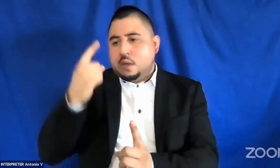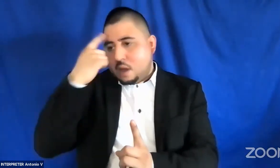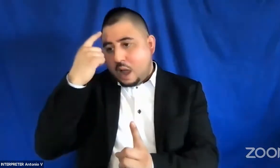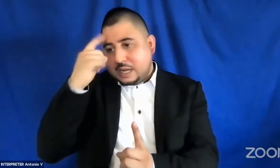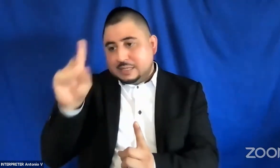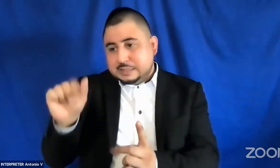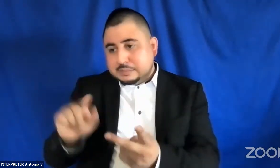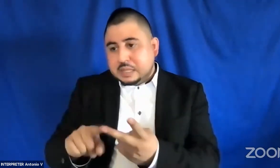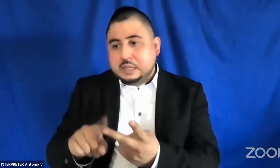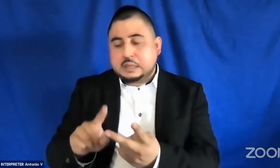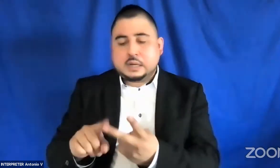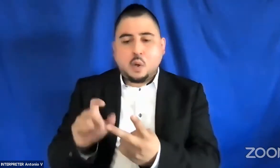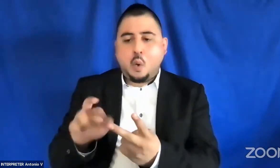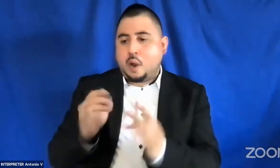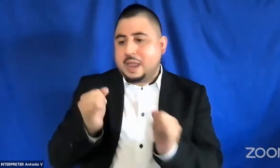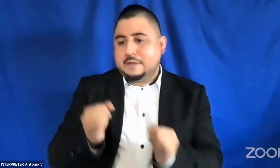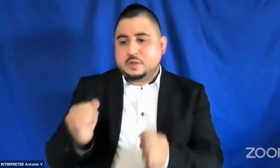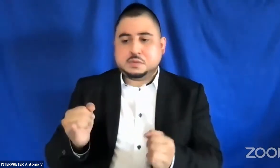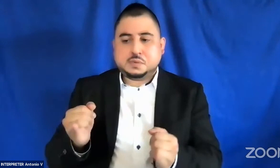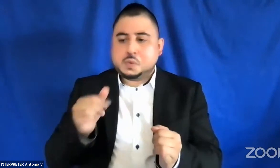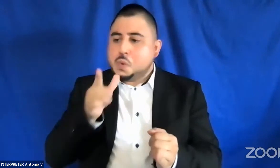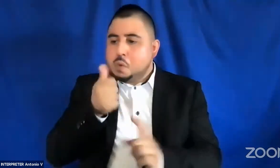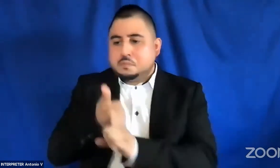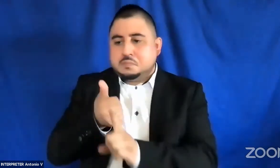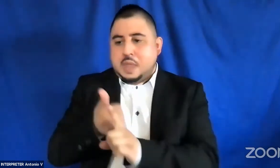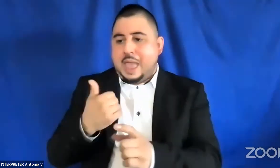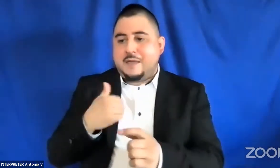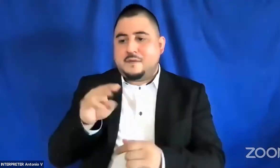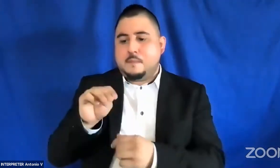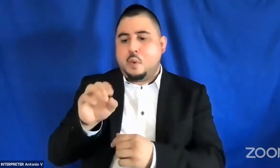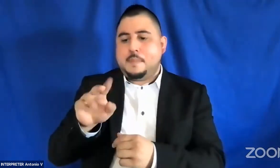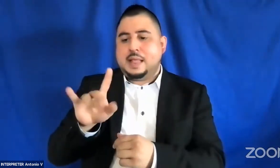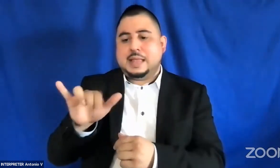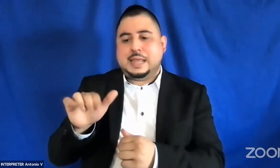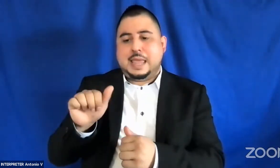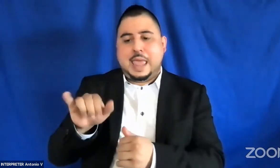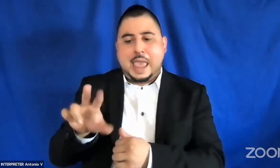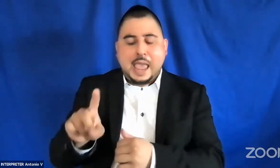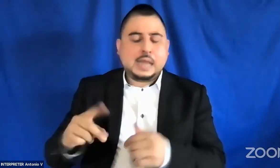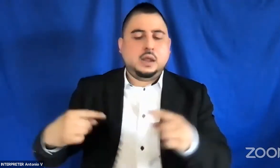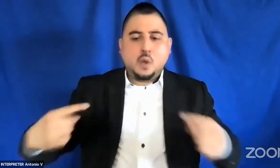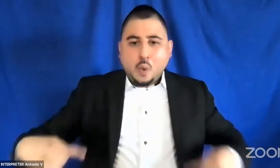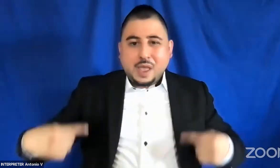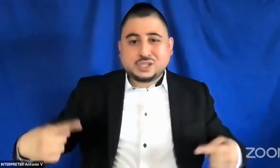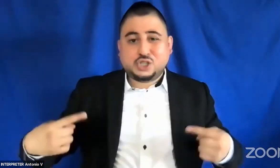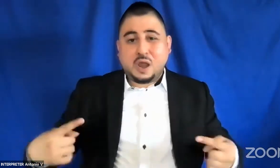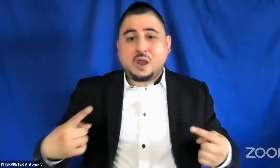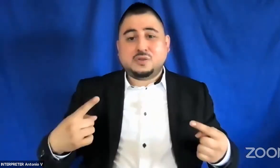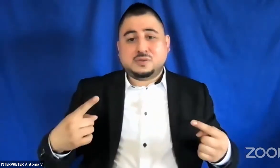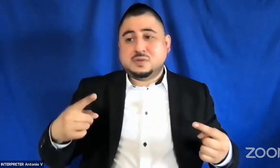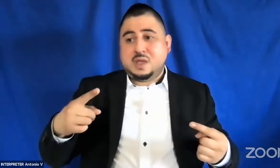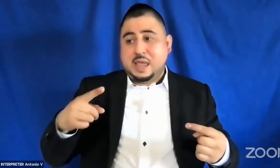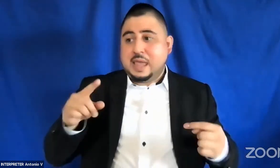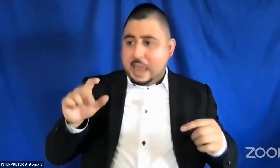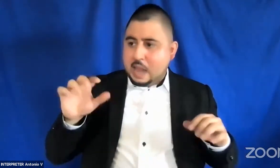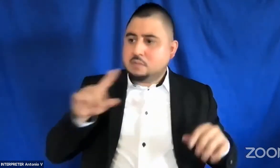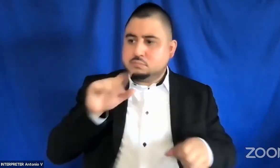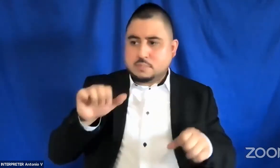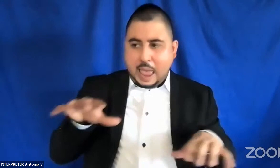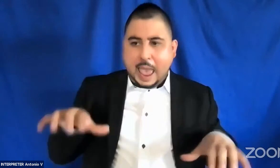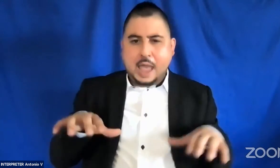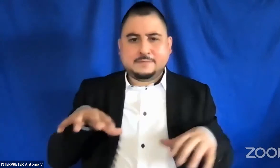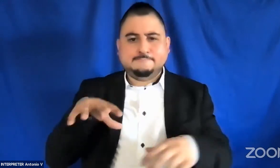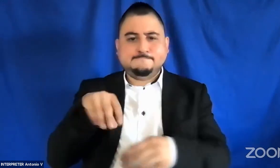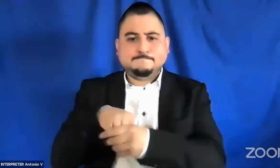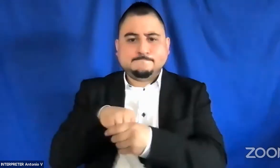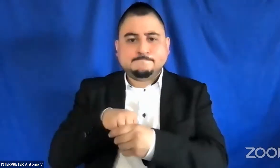disabilities, or individuals with mobility aids and wheelchairs can really be actively engaged in